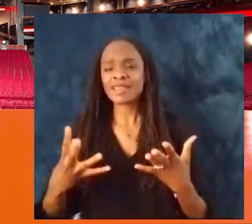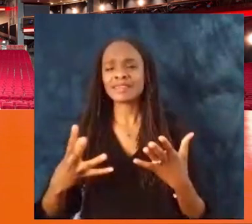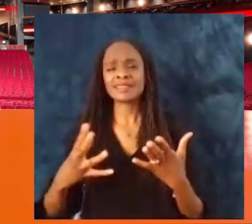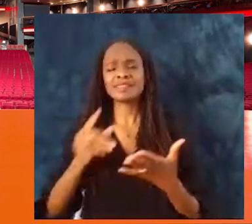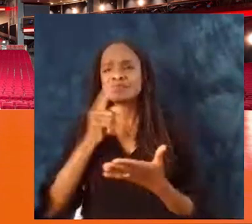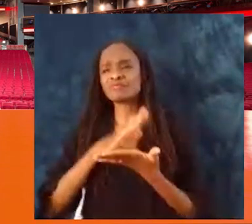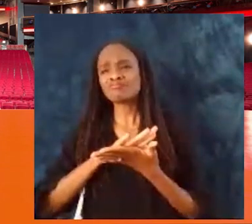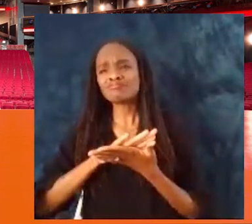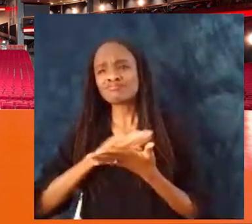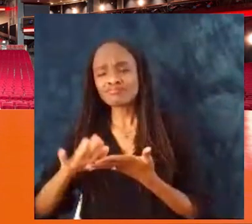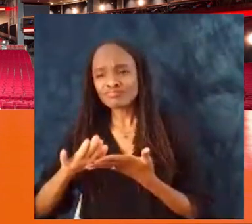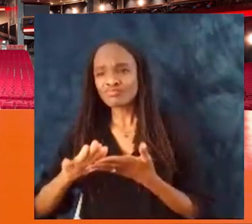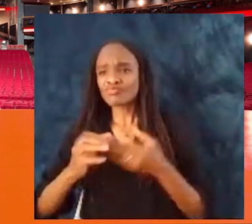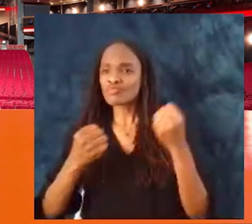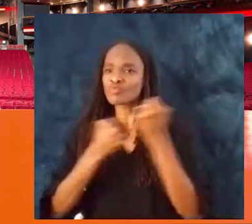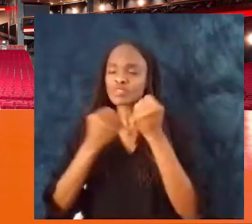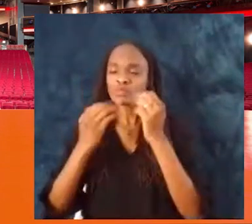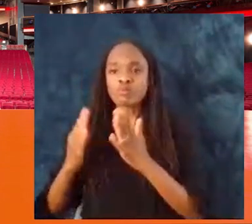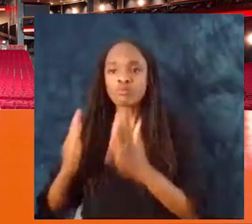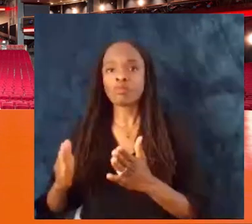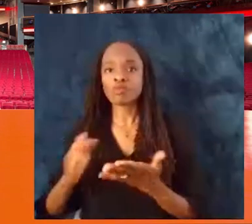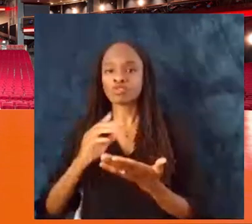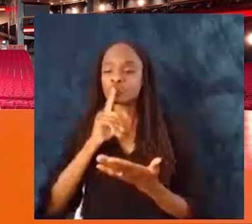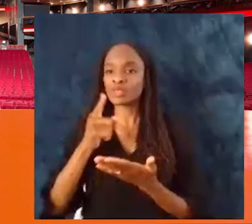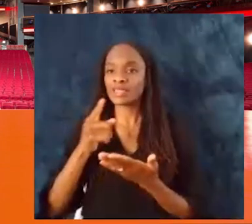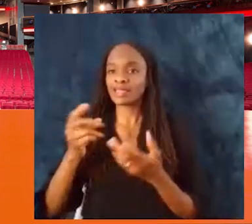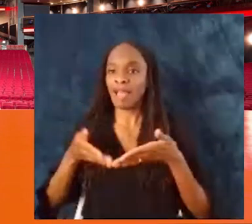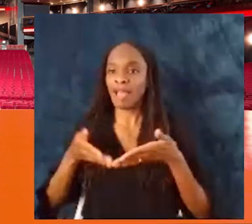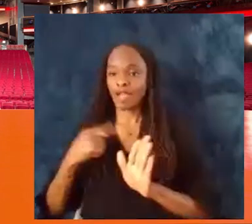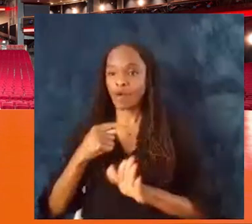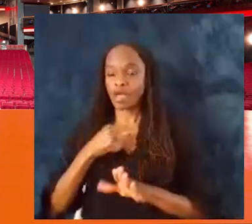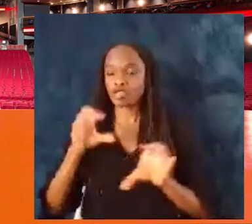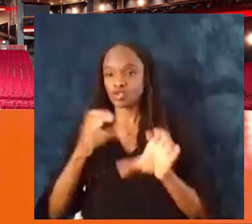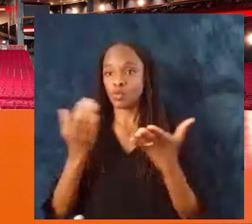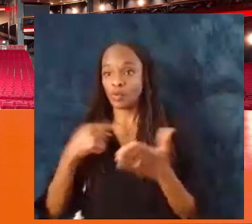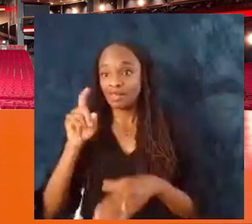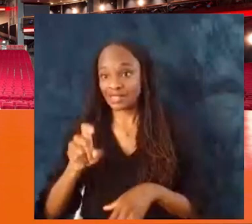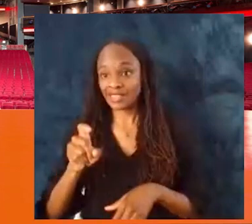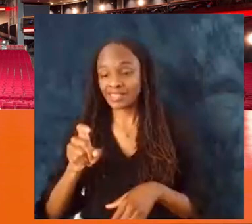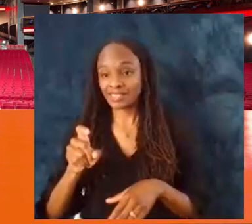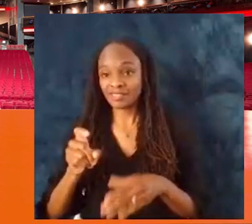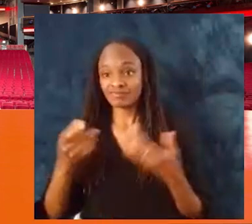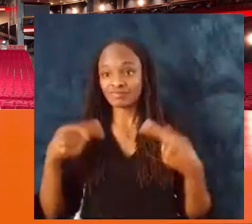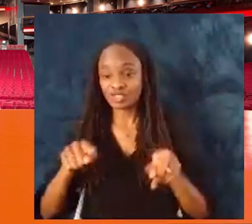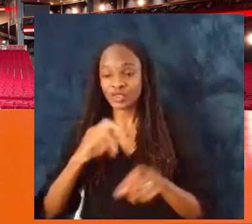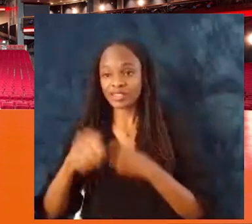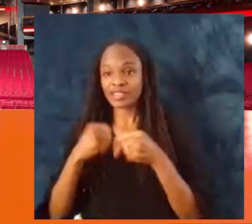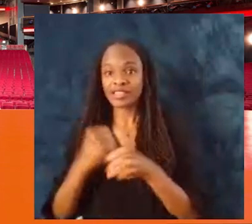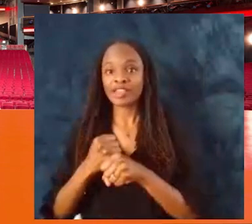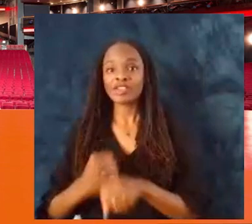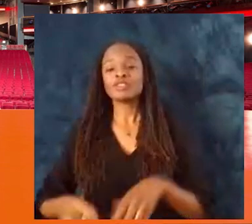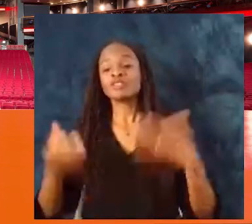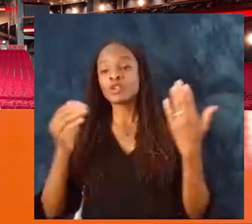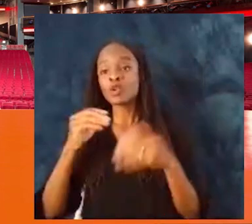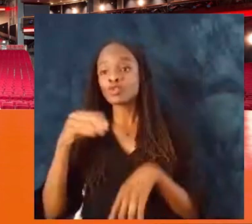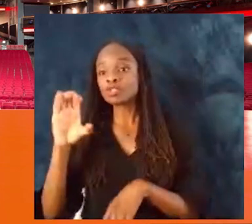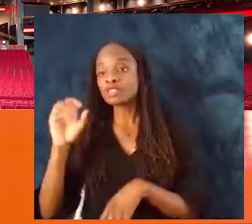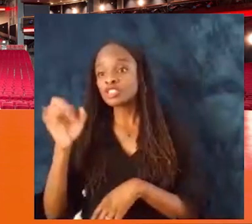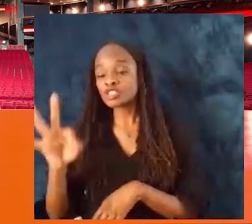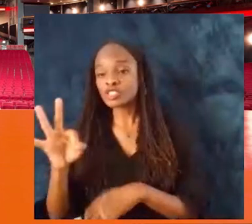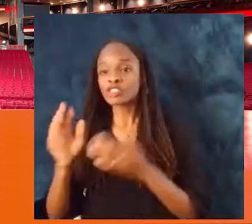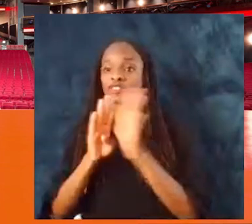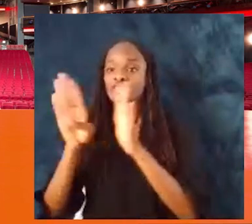that allow us to do what we do throughout the year. To help us thank our sponsors, please welcome the Chief Development Officer of Easterseals